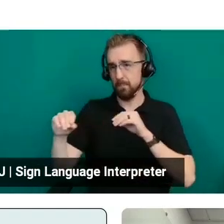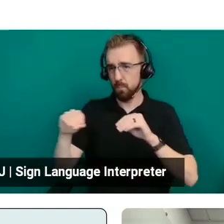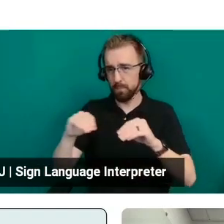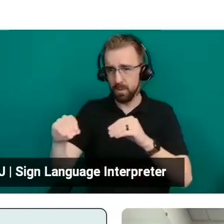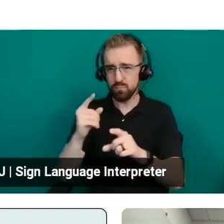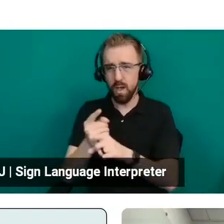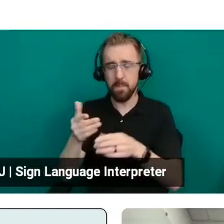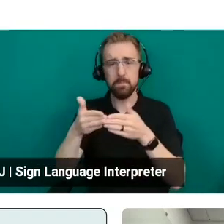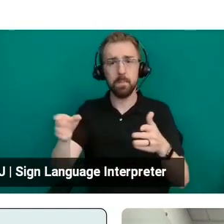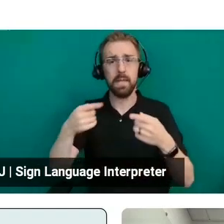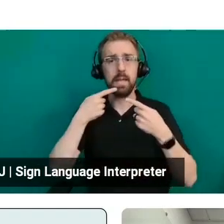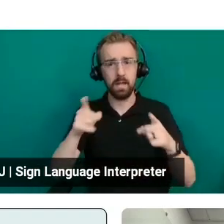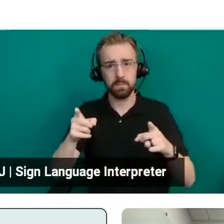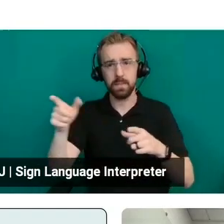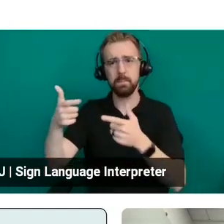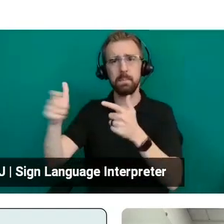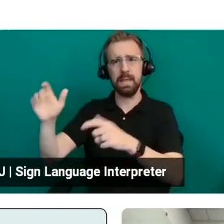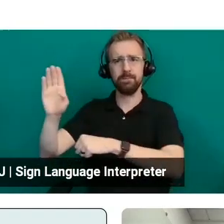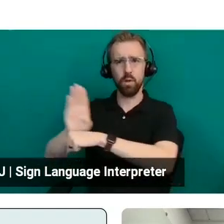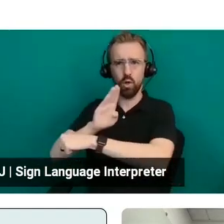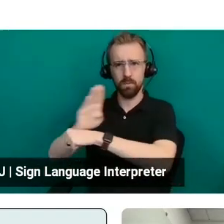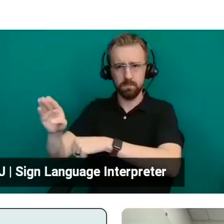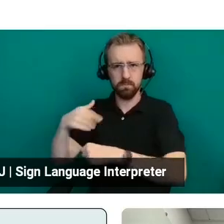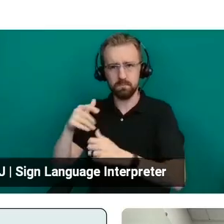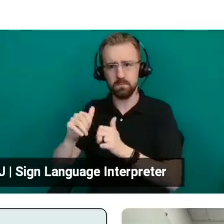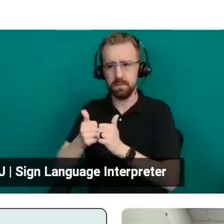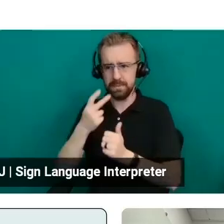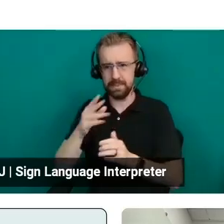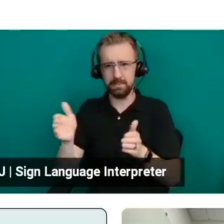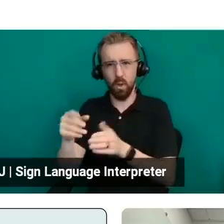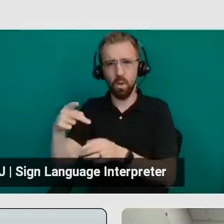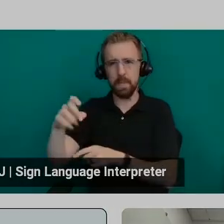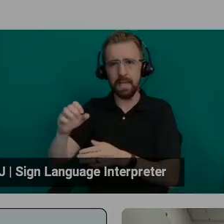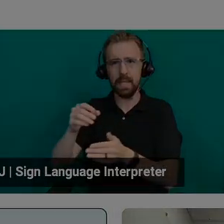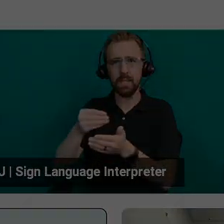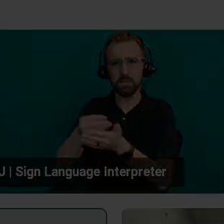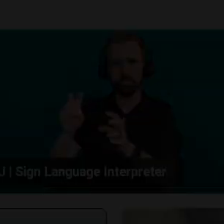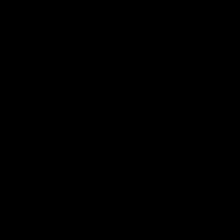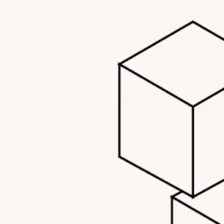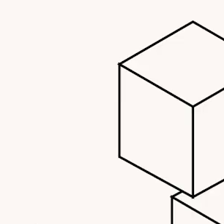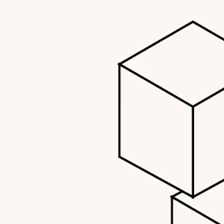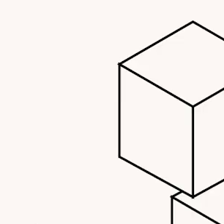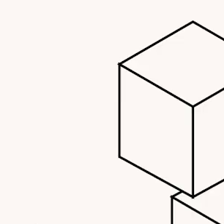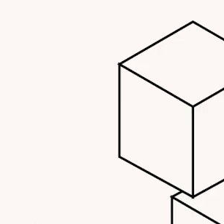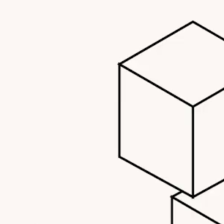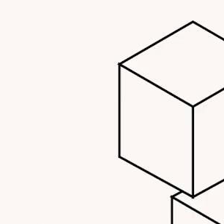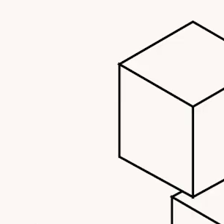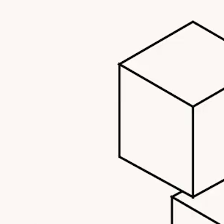movement, right, and public announcements by these bigger firms, and we're seeing the smaller PE shops also following.